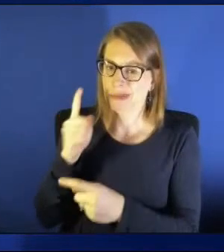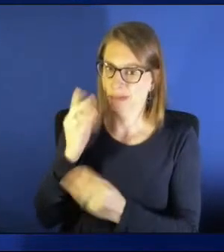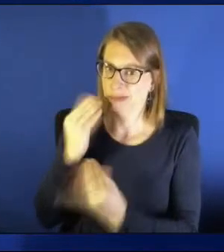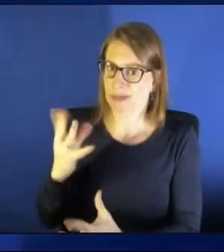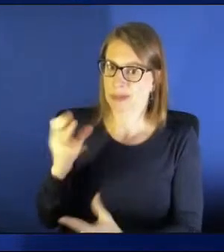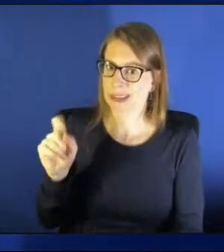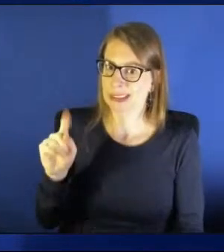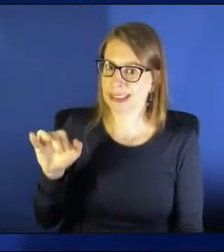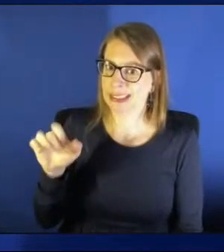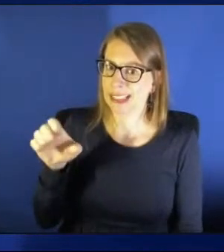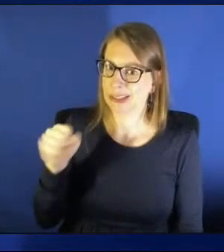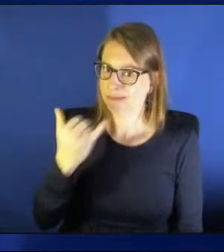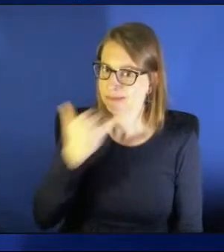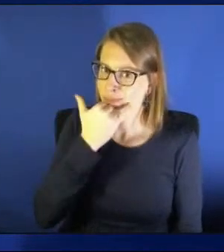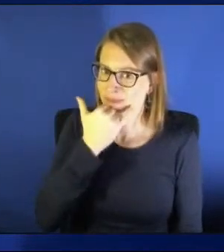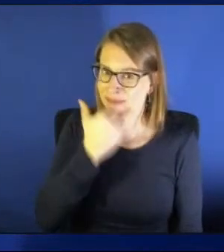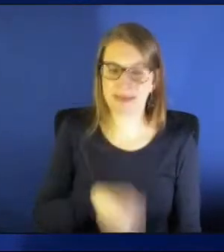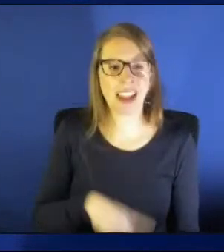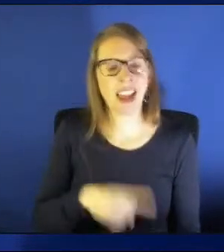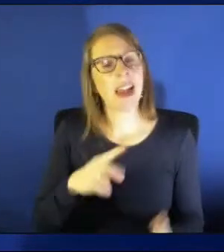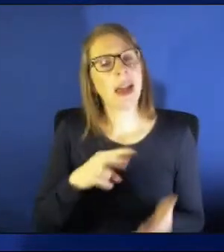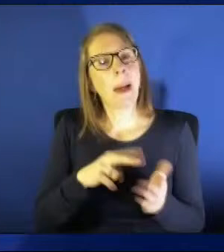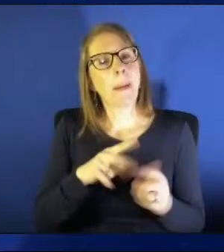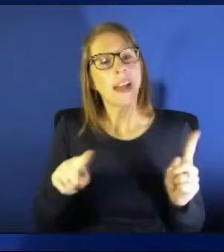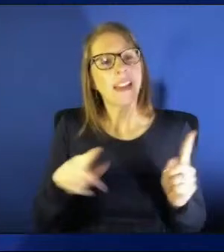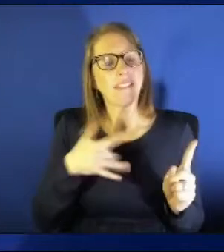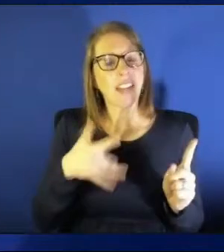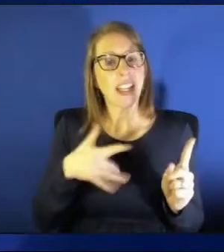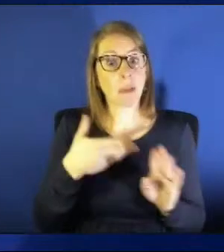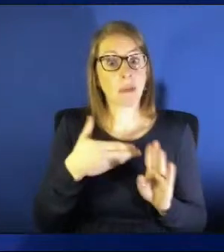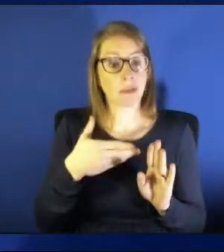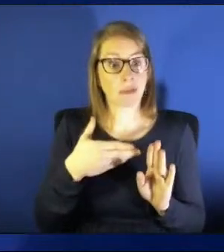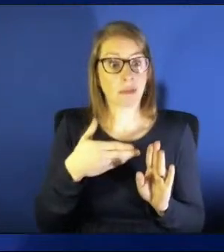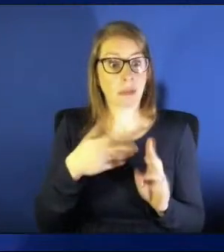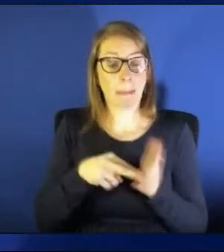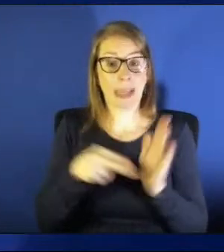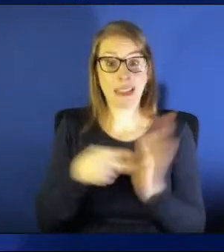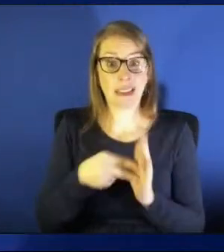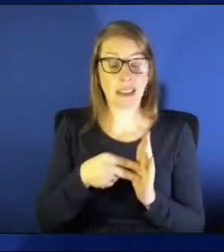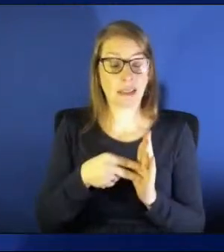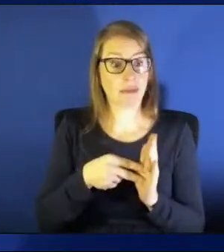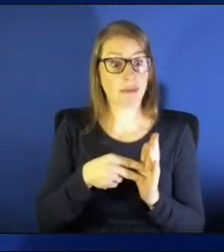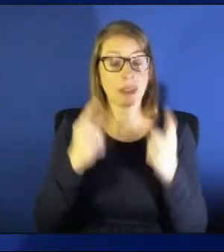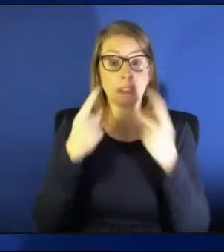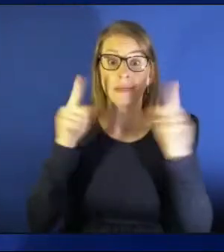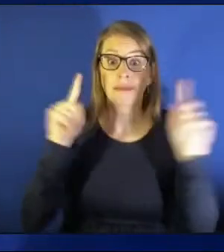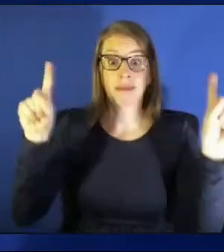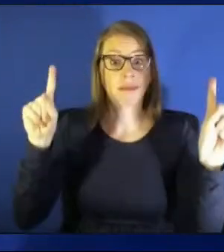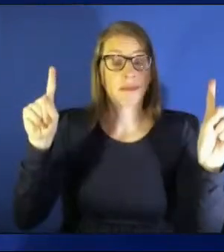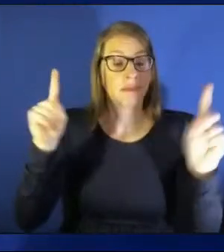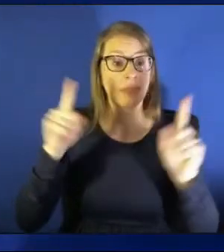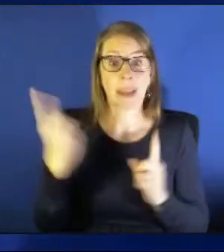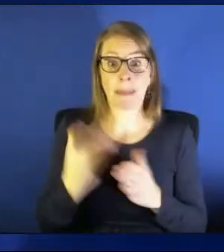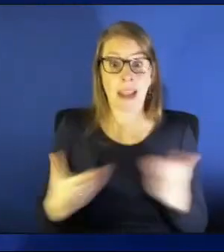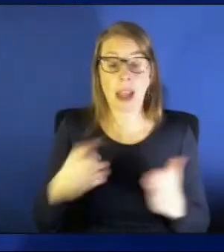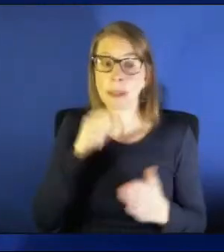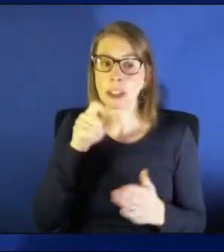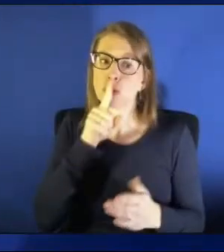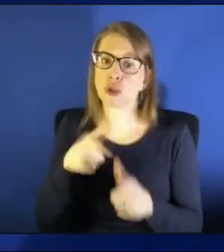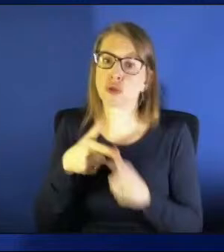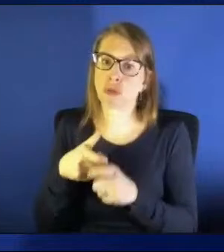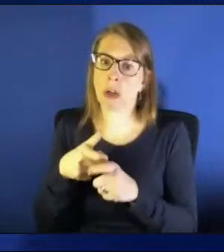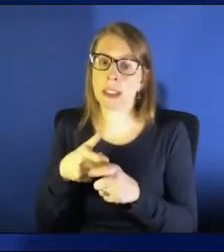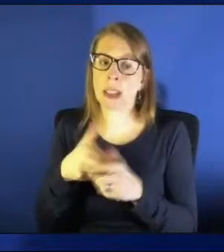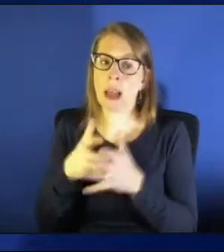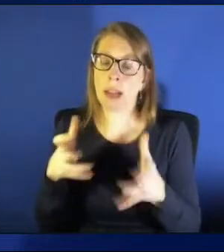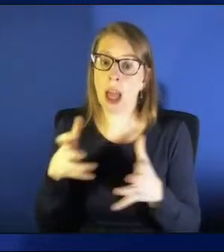that you accomplished something. Before I go further, I want to say that for many people, I'm not sure that running, at least running a lot, is a good